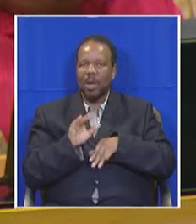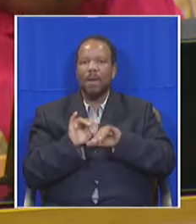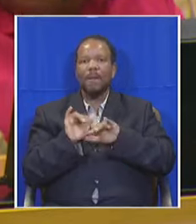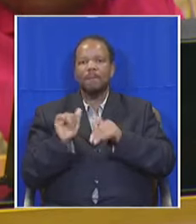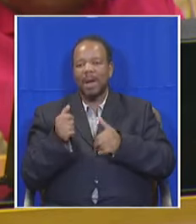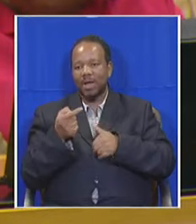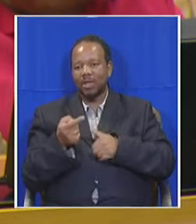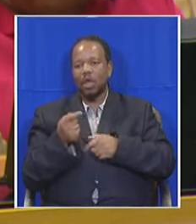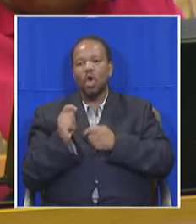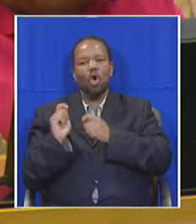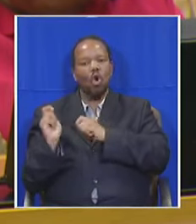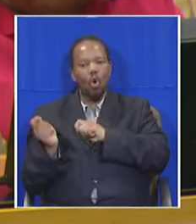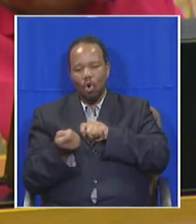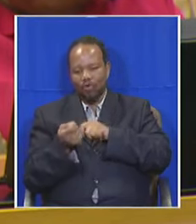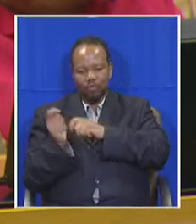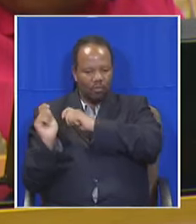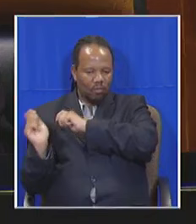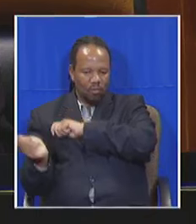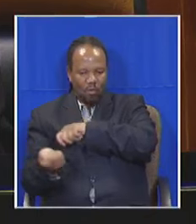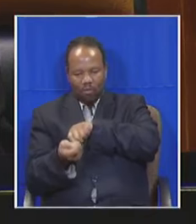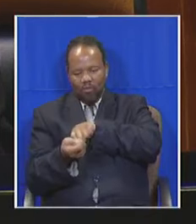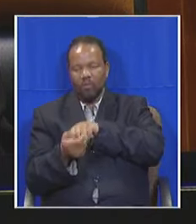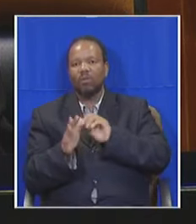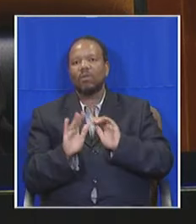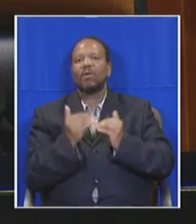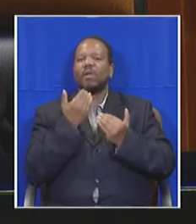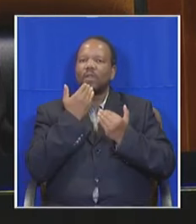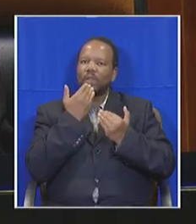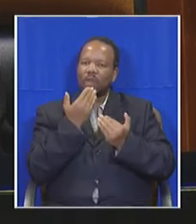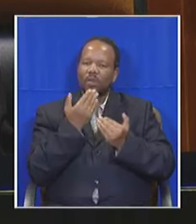courses. Thank you. Thank you. ANC.